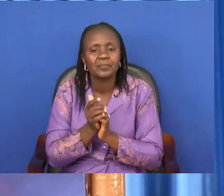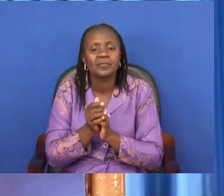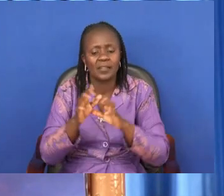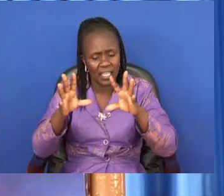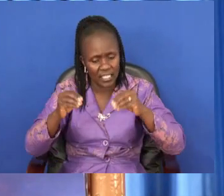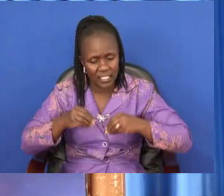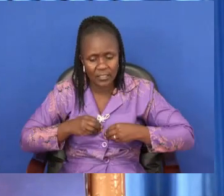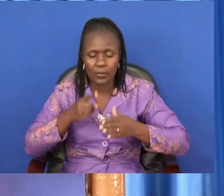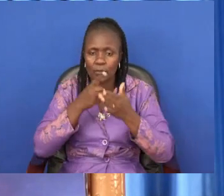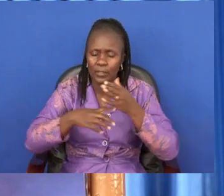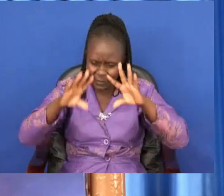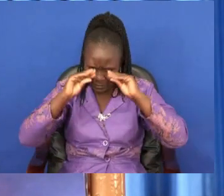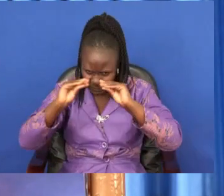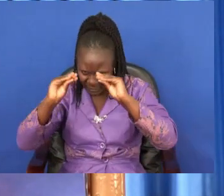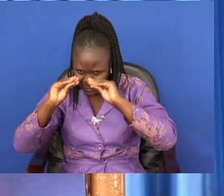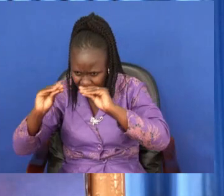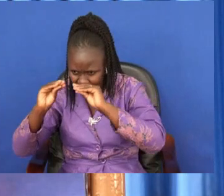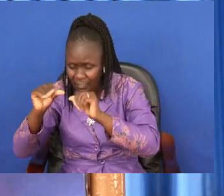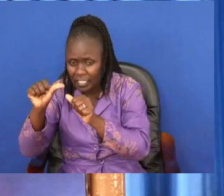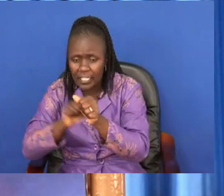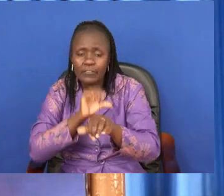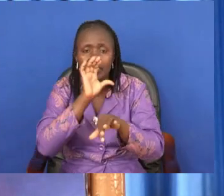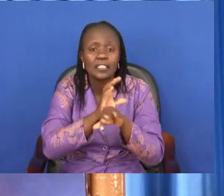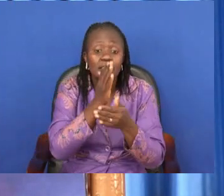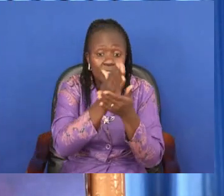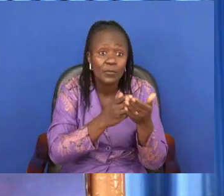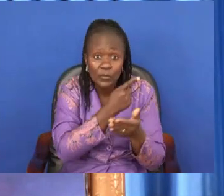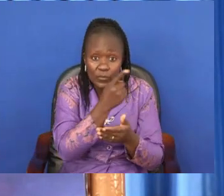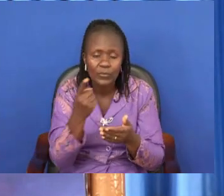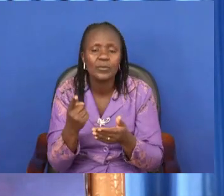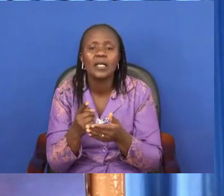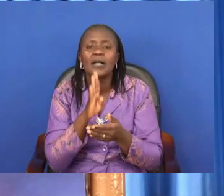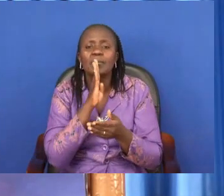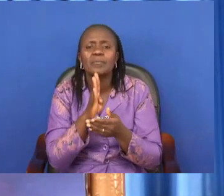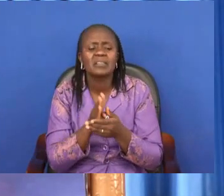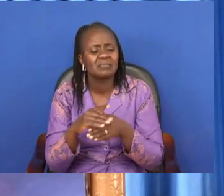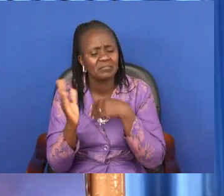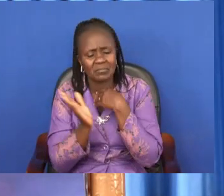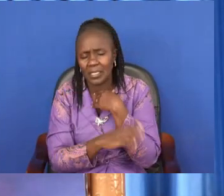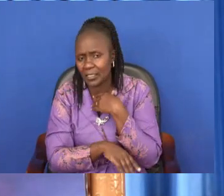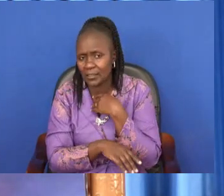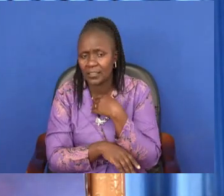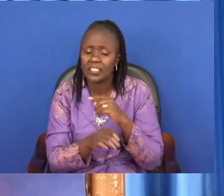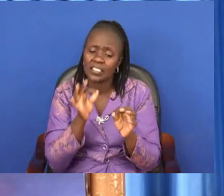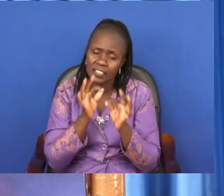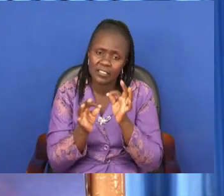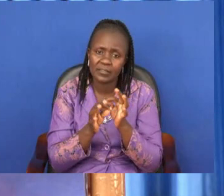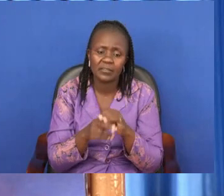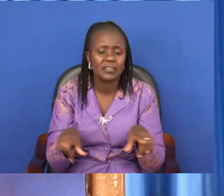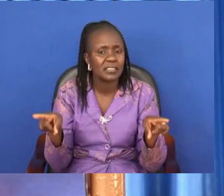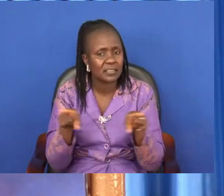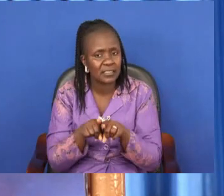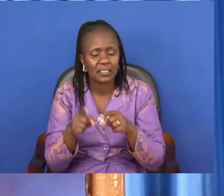what I teach everywhere in every church. Some of you have become arrogant, as if I were